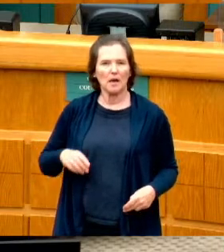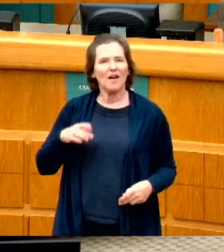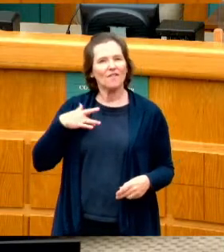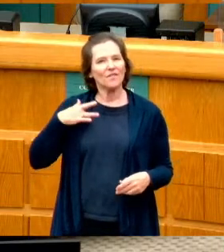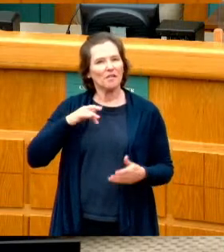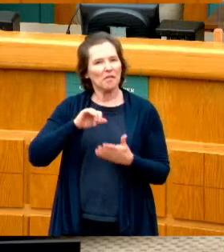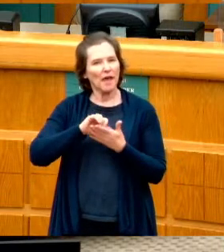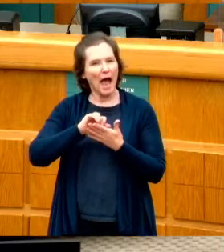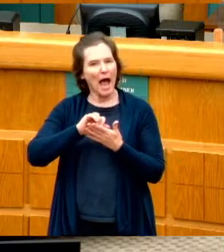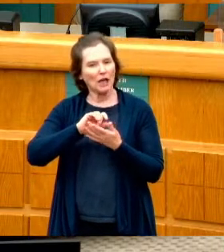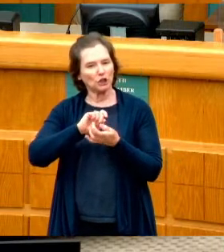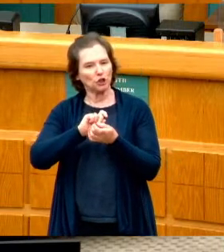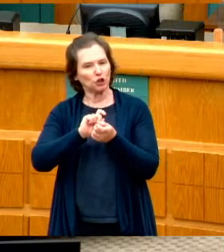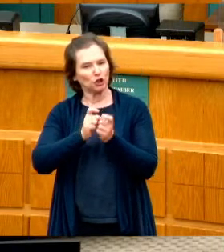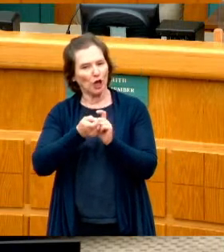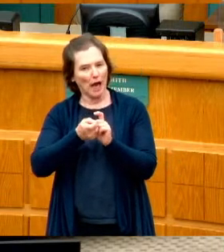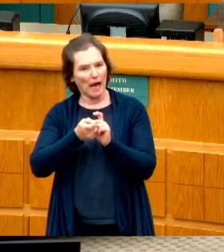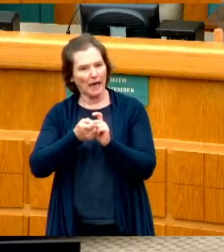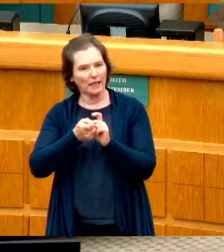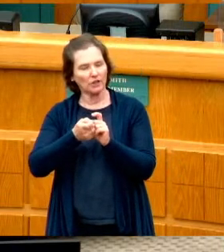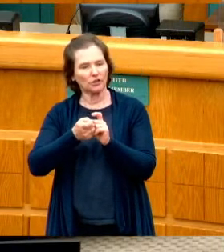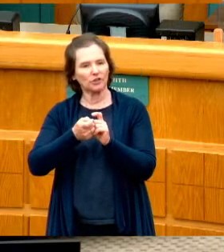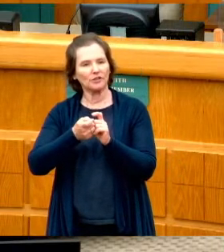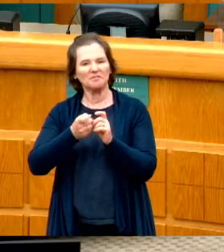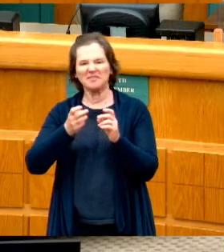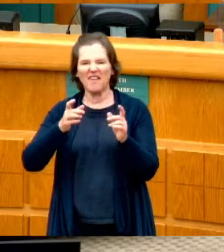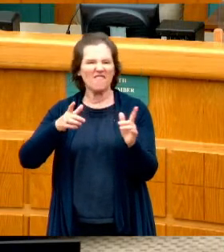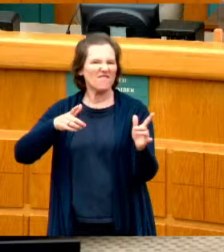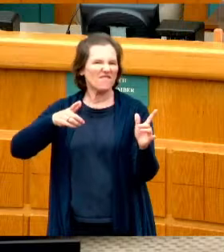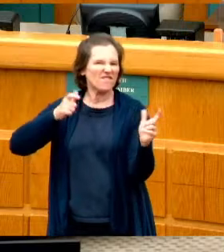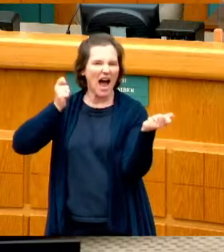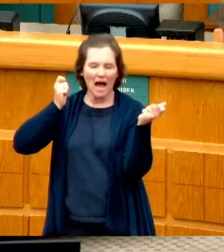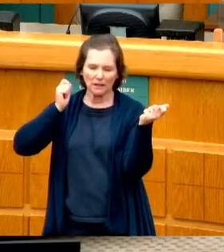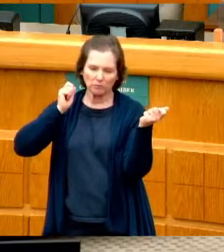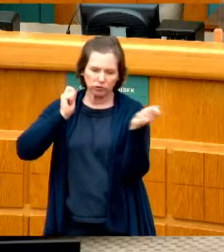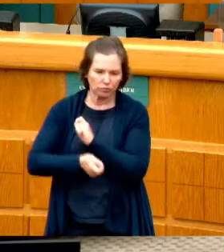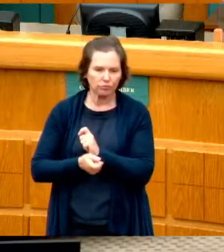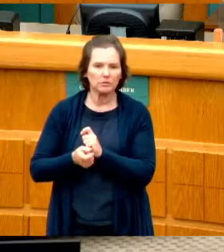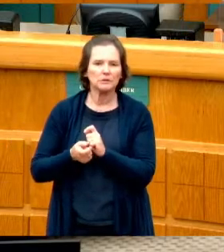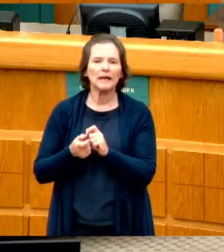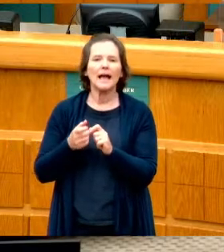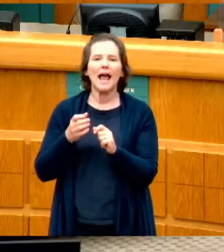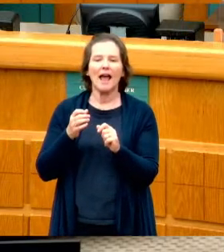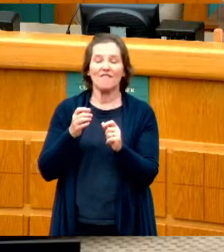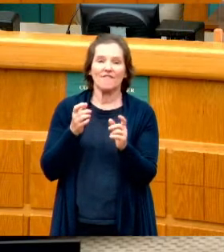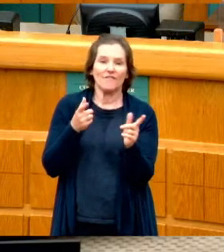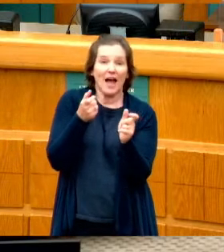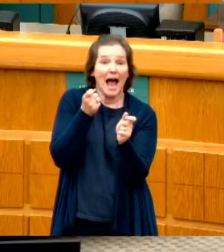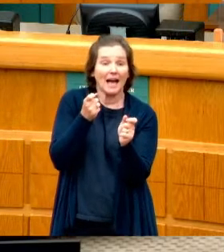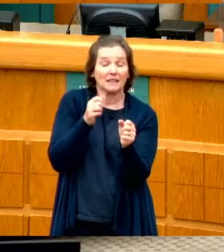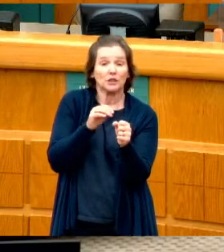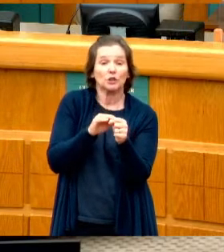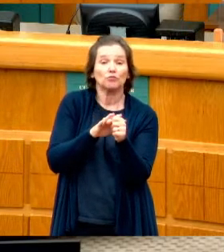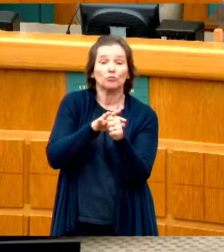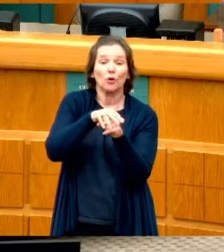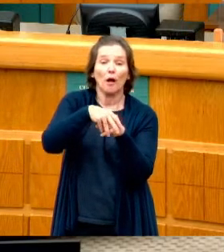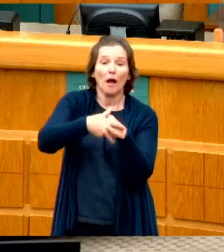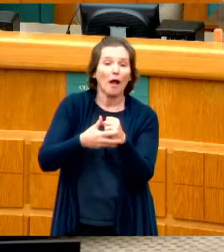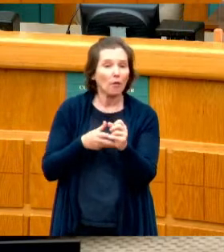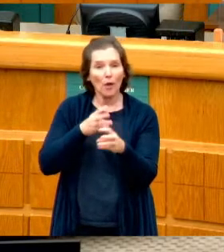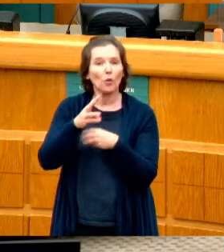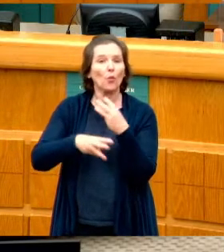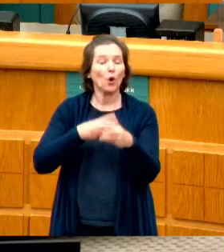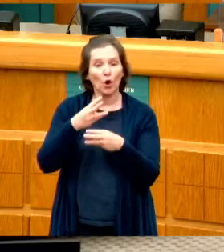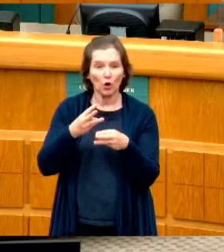and it quickly spread around the world by June 2020. It seems this may be happening with other variants